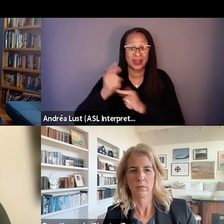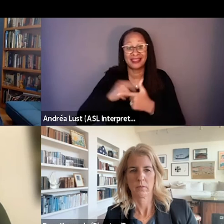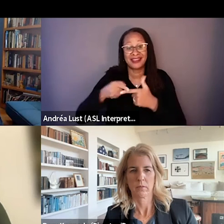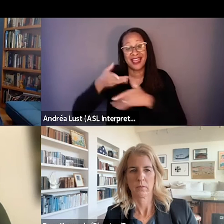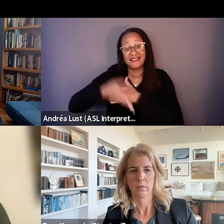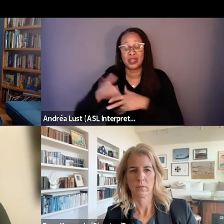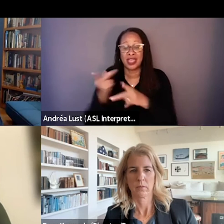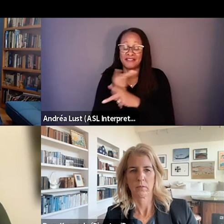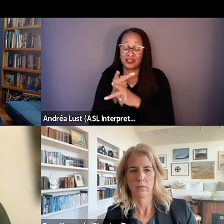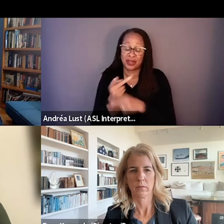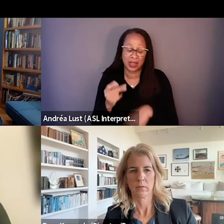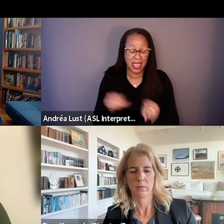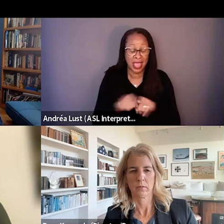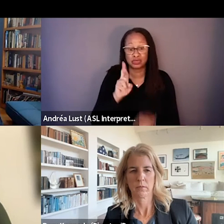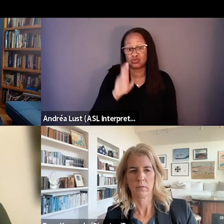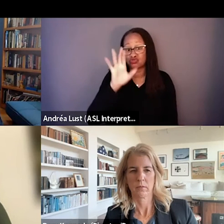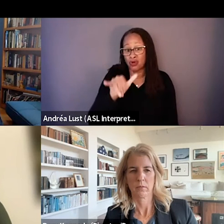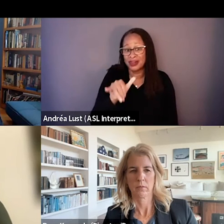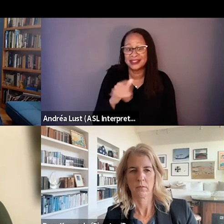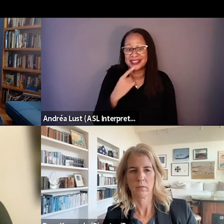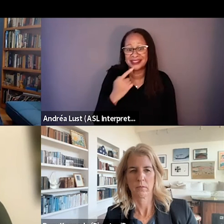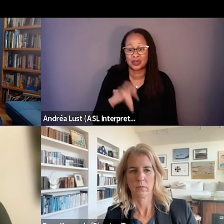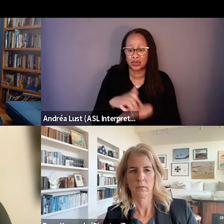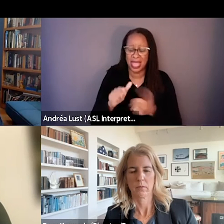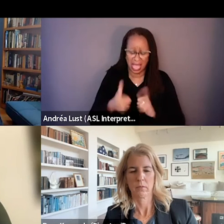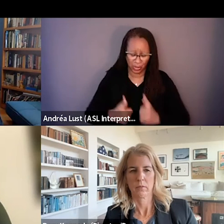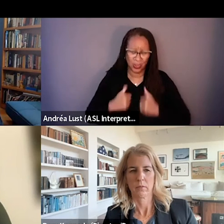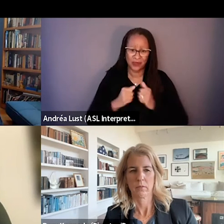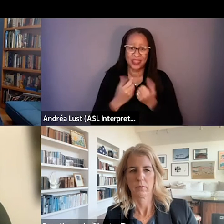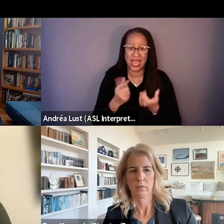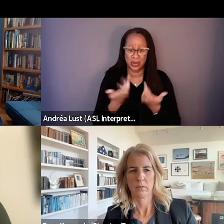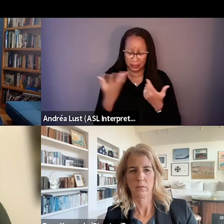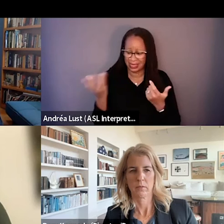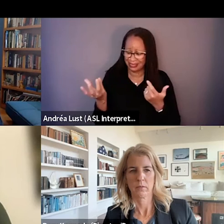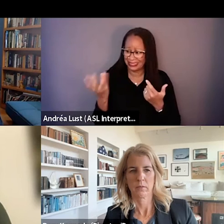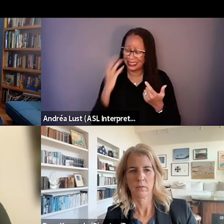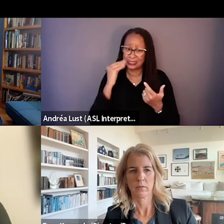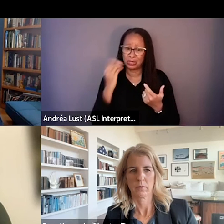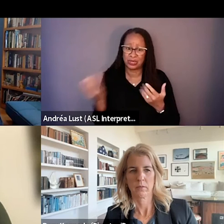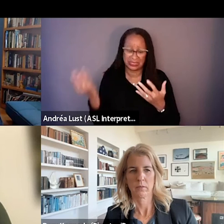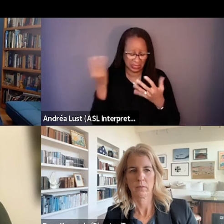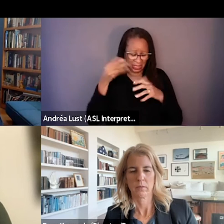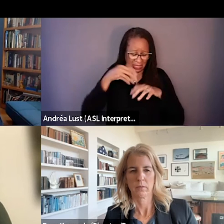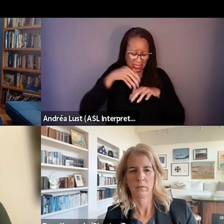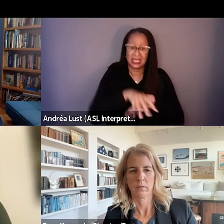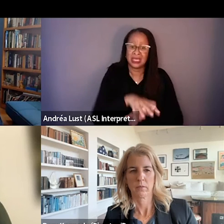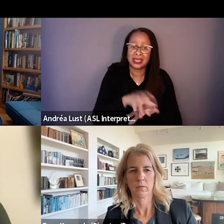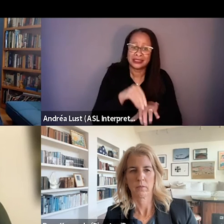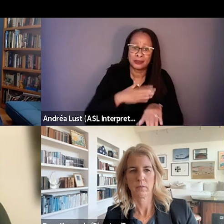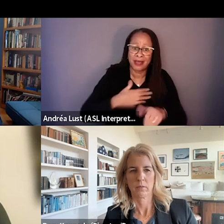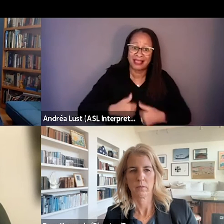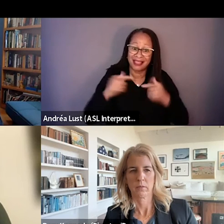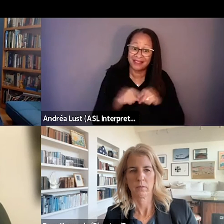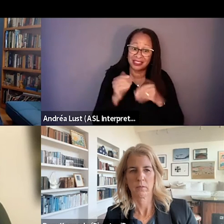out, as Rory was saying earlier, how you live with this and how you incorporate this experience and all it's left you with into a life going